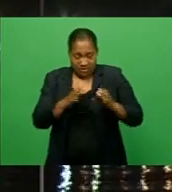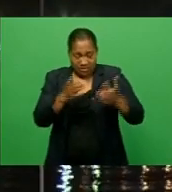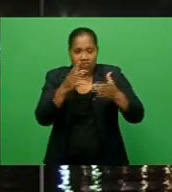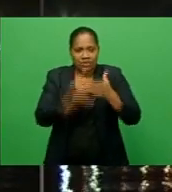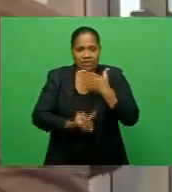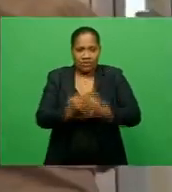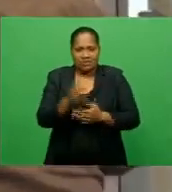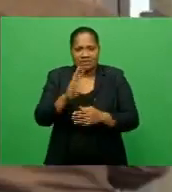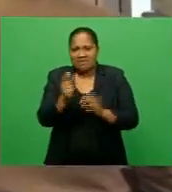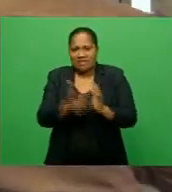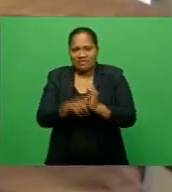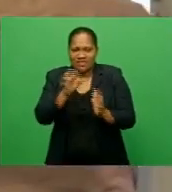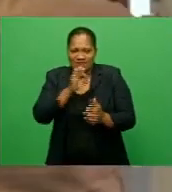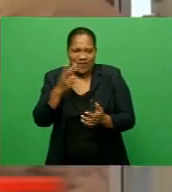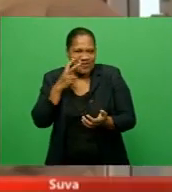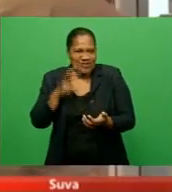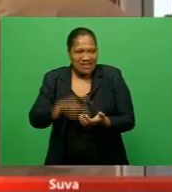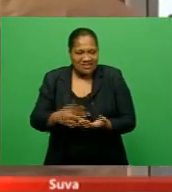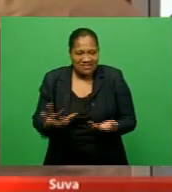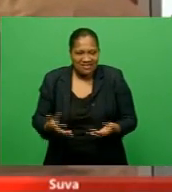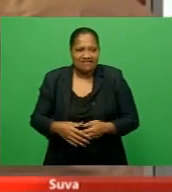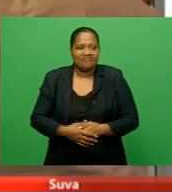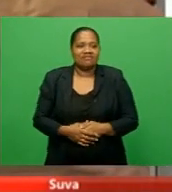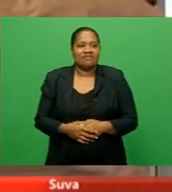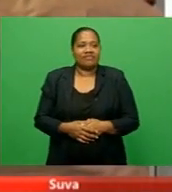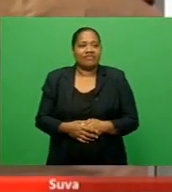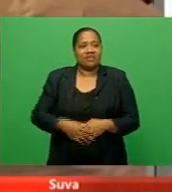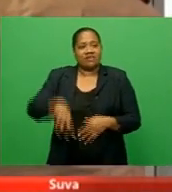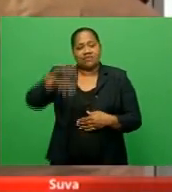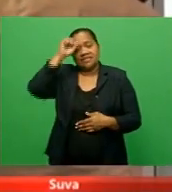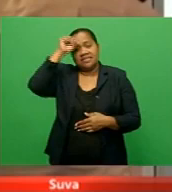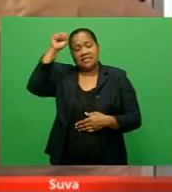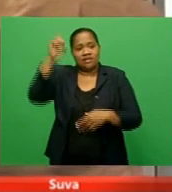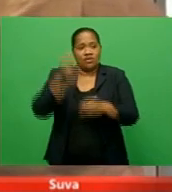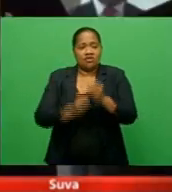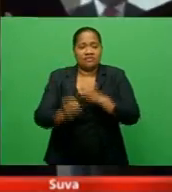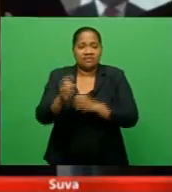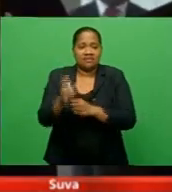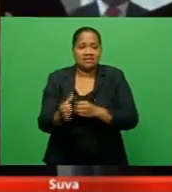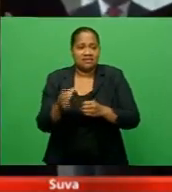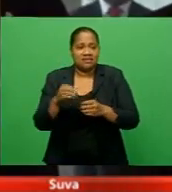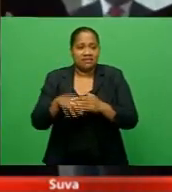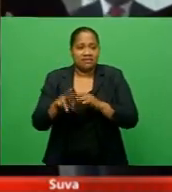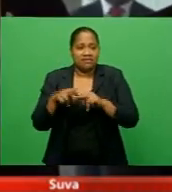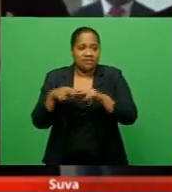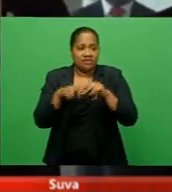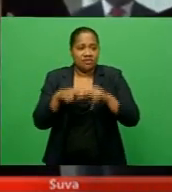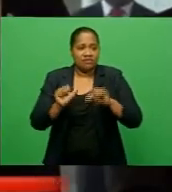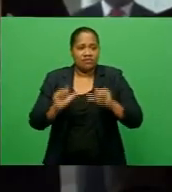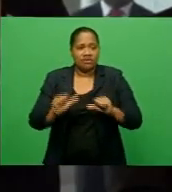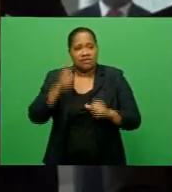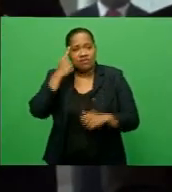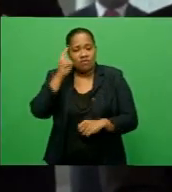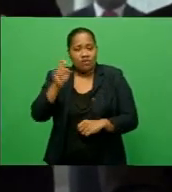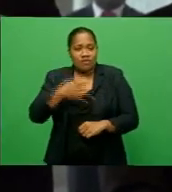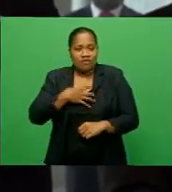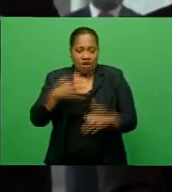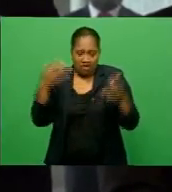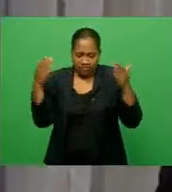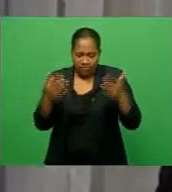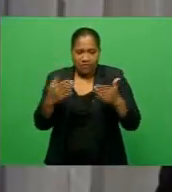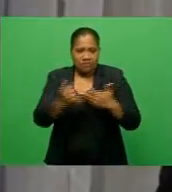reports. Addressing senior officers from around Fiji, the president has called for more attention to the safety of